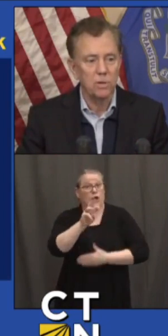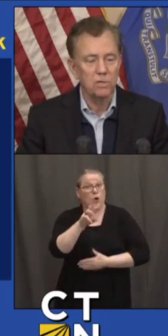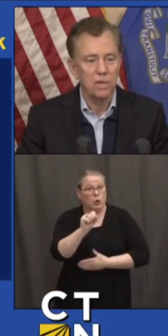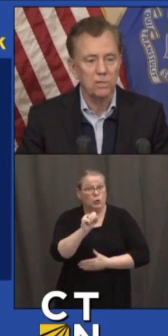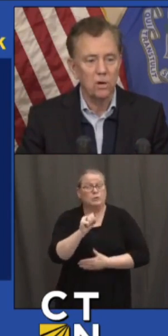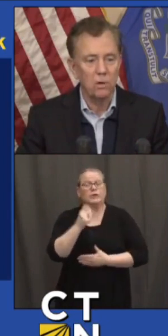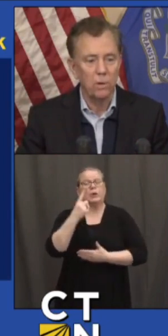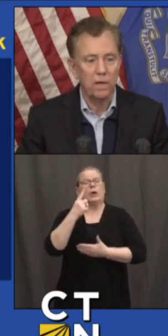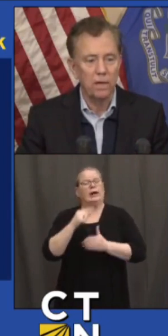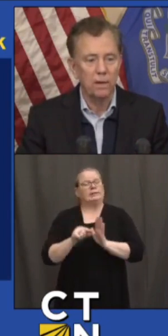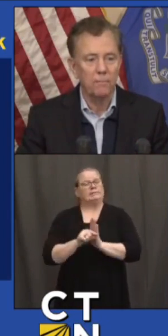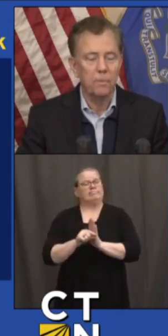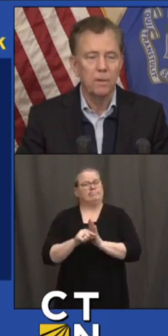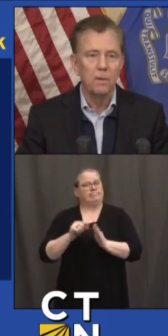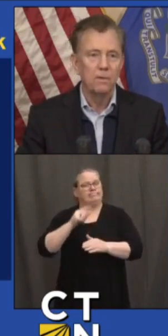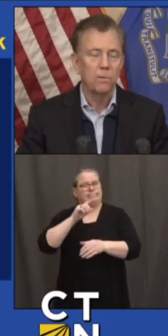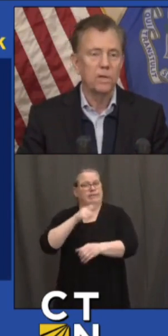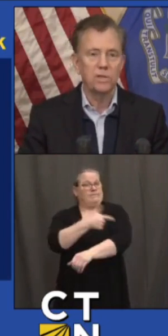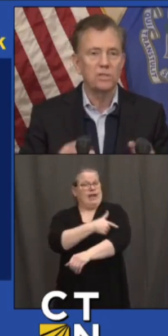number sort of says it all. We get